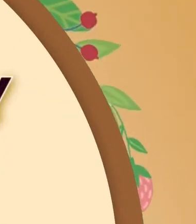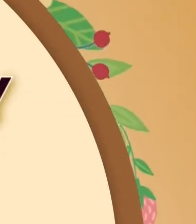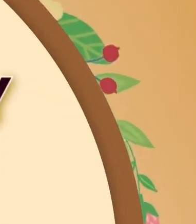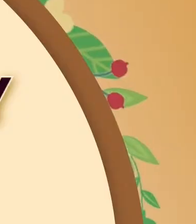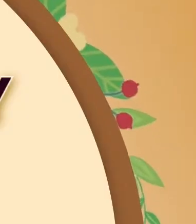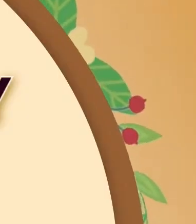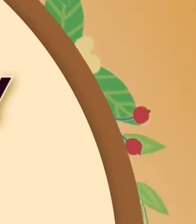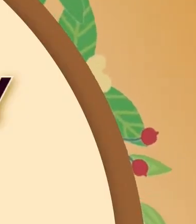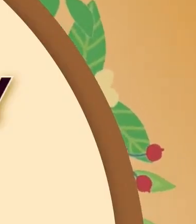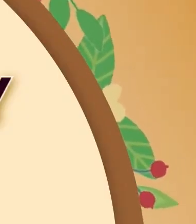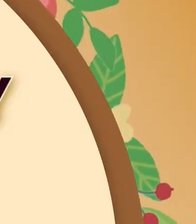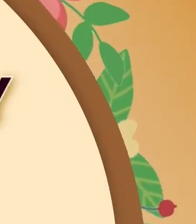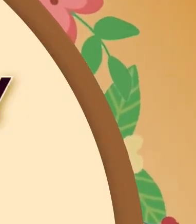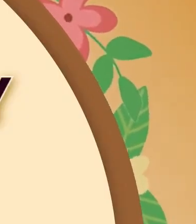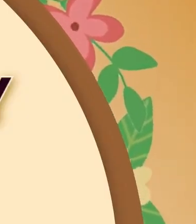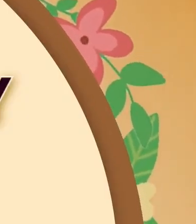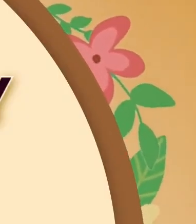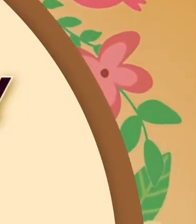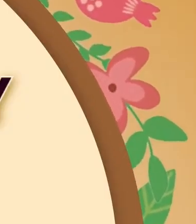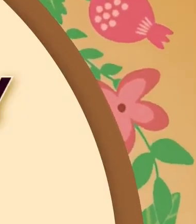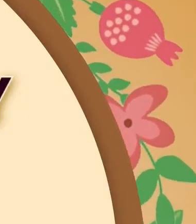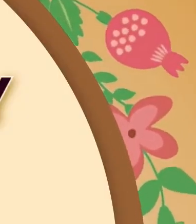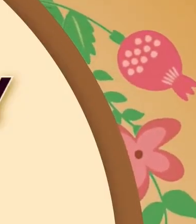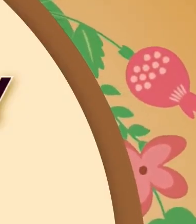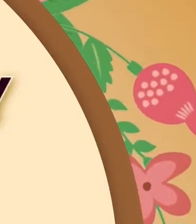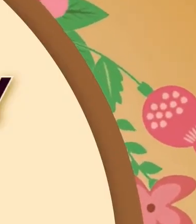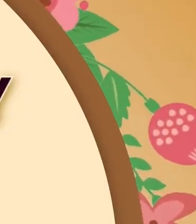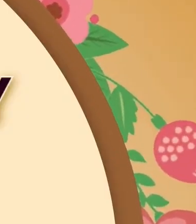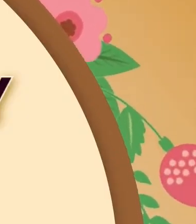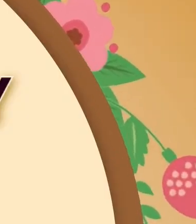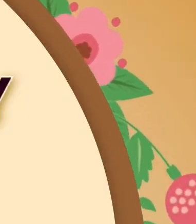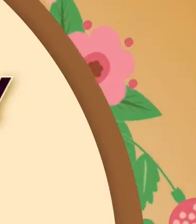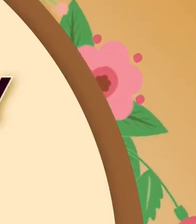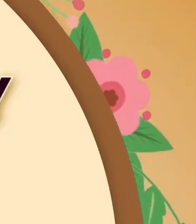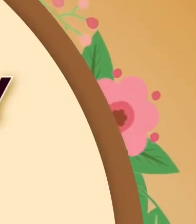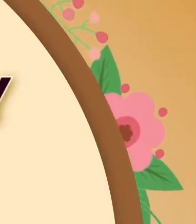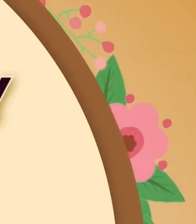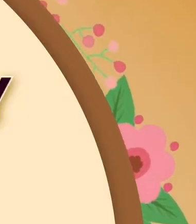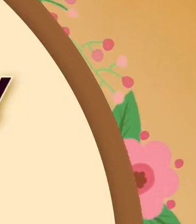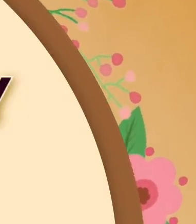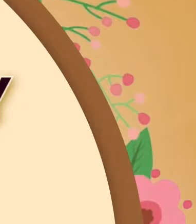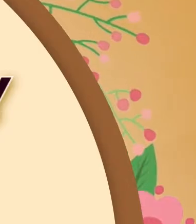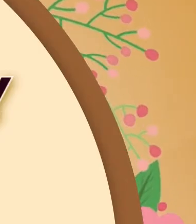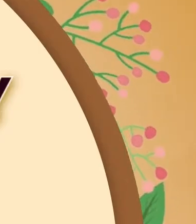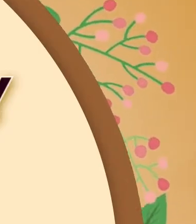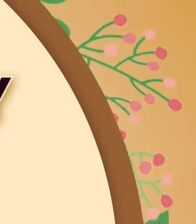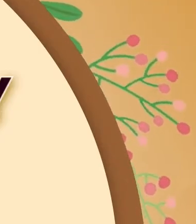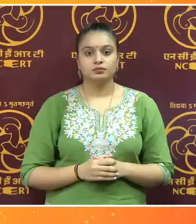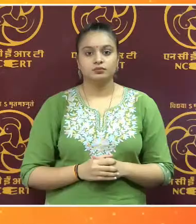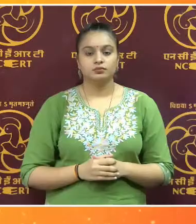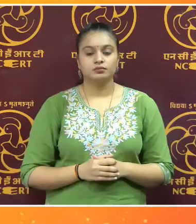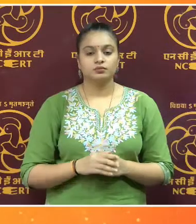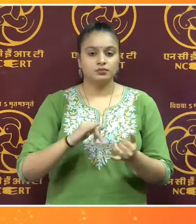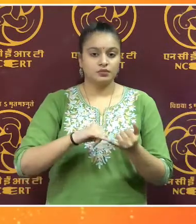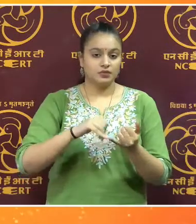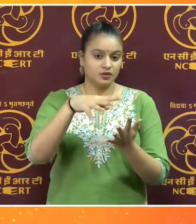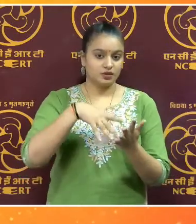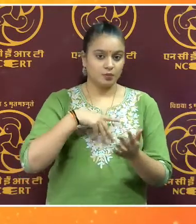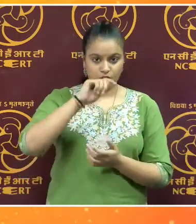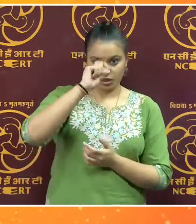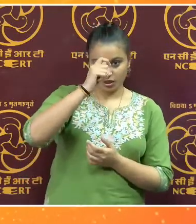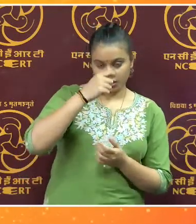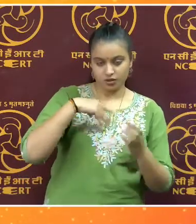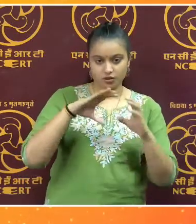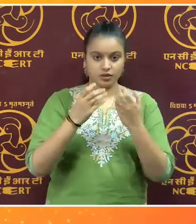The topic is a good and interesting story which name is The Thief Story. Subject English and class 10.